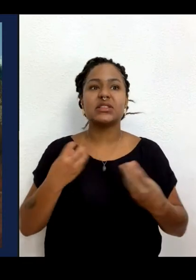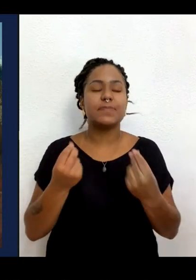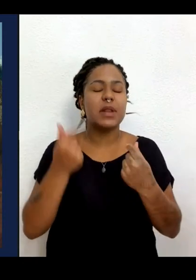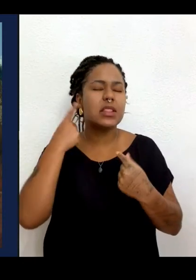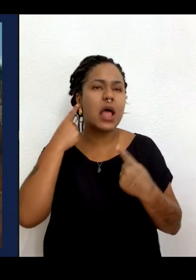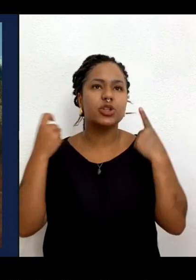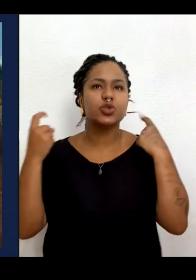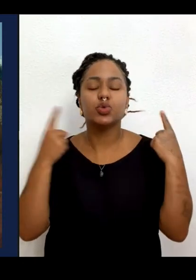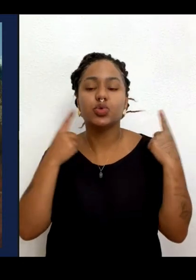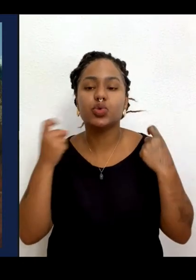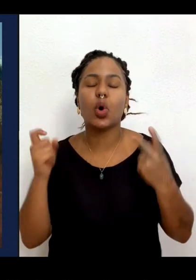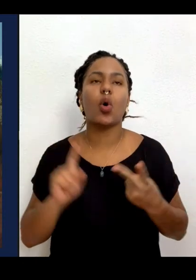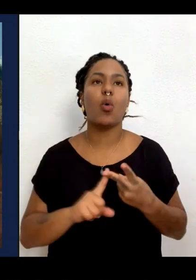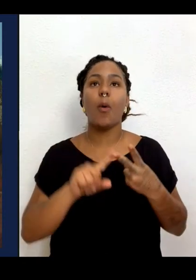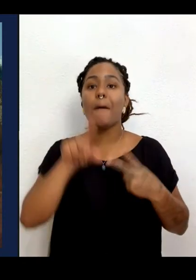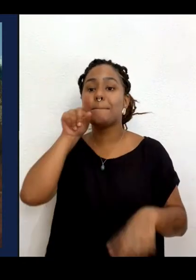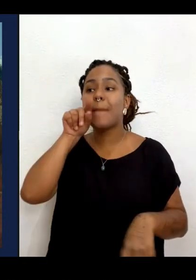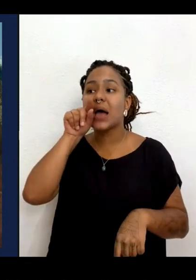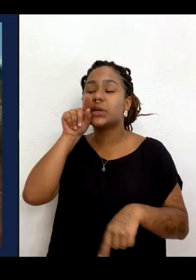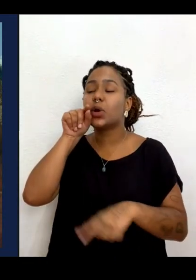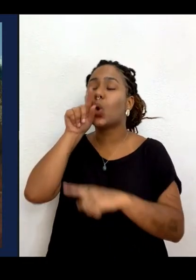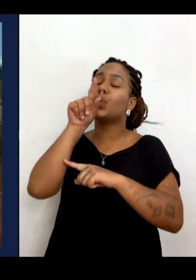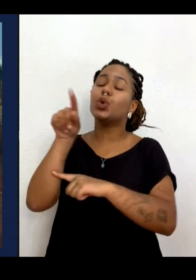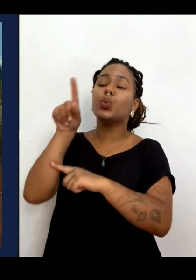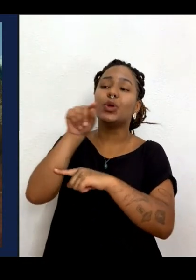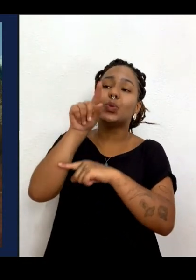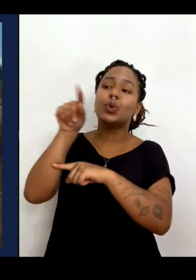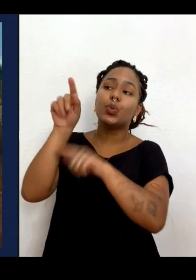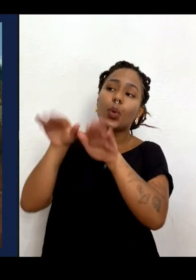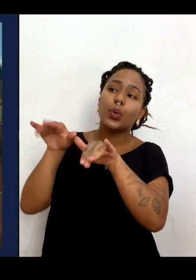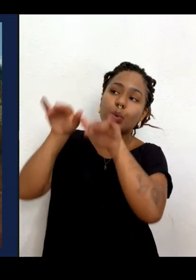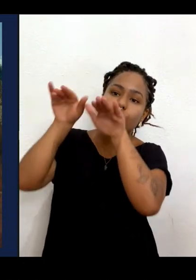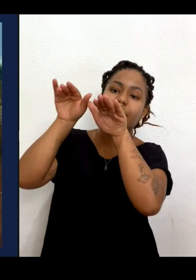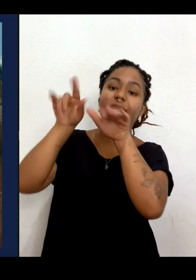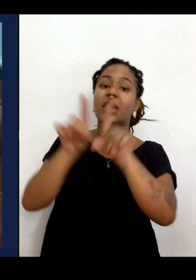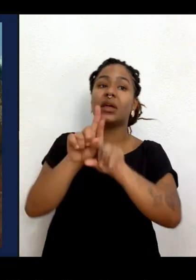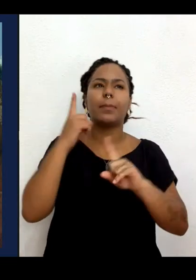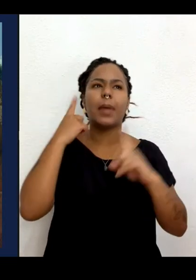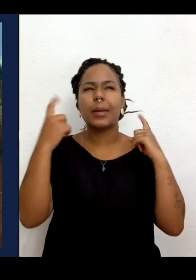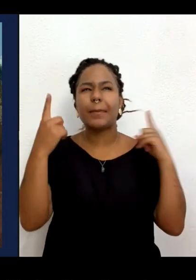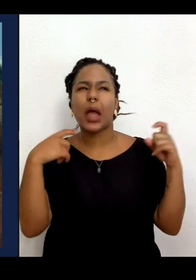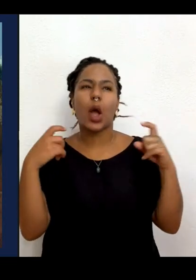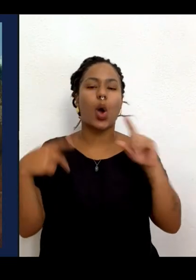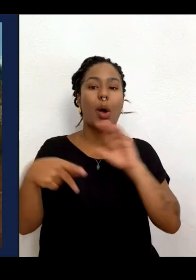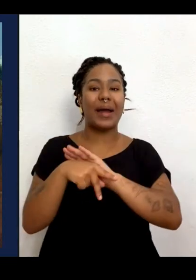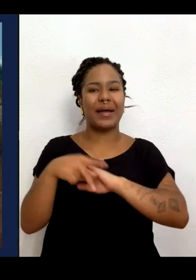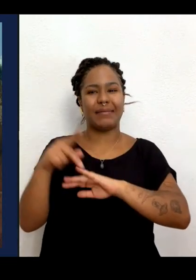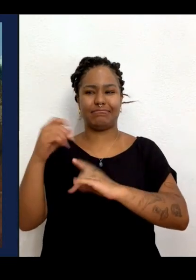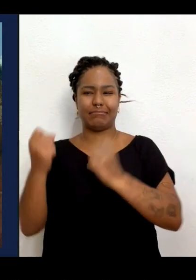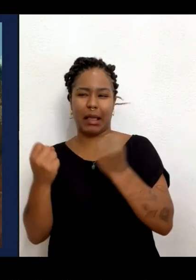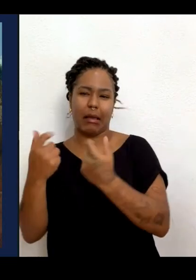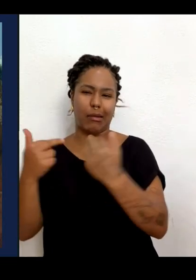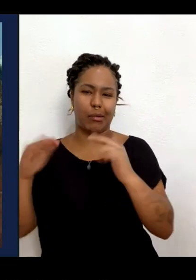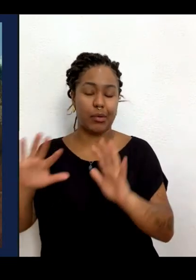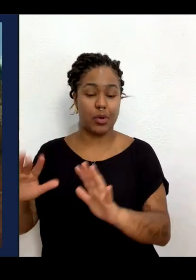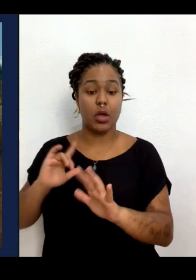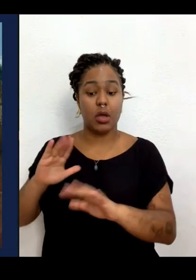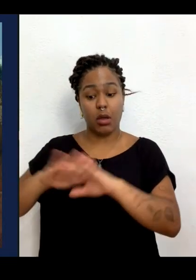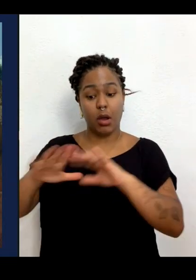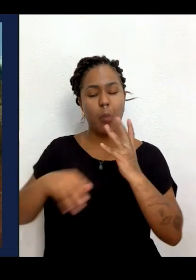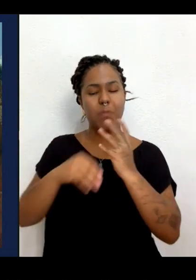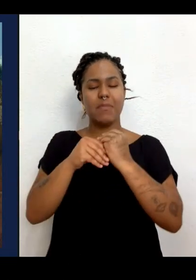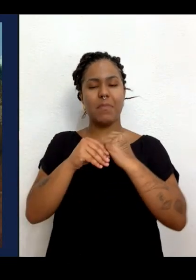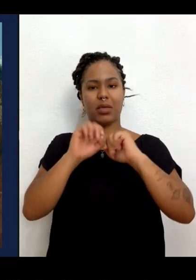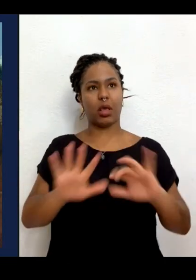complementary creatures that inhabit this lands of rocks and clouds but interrupting this Horizon of